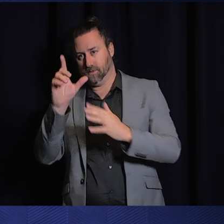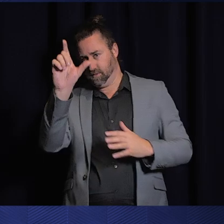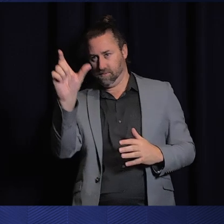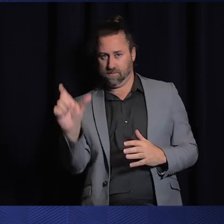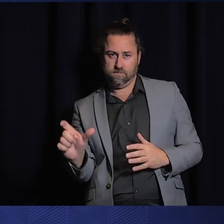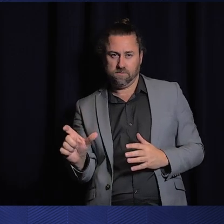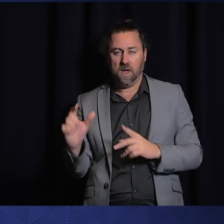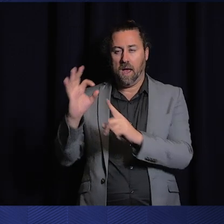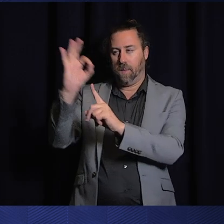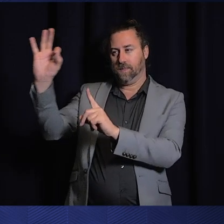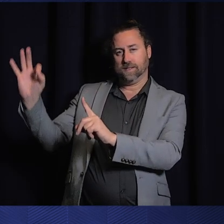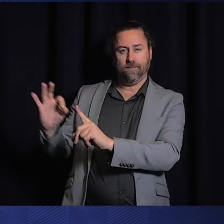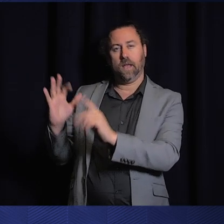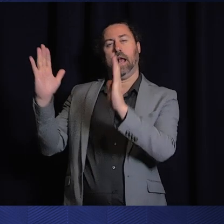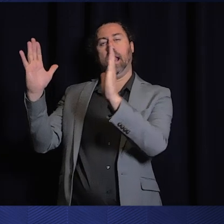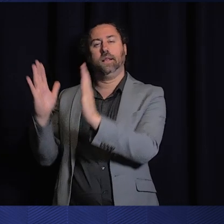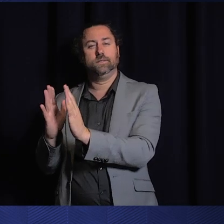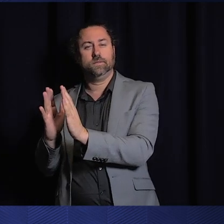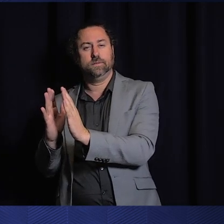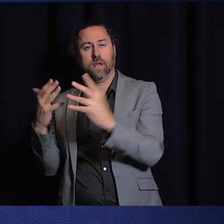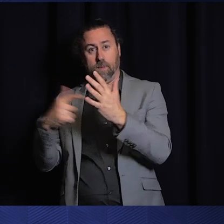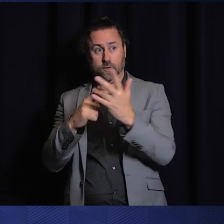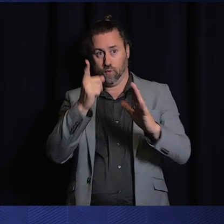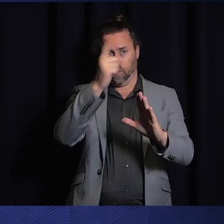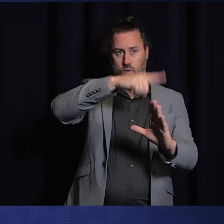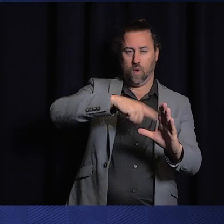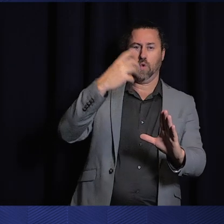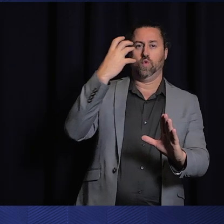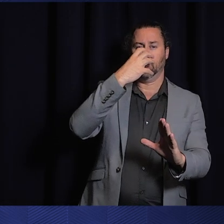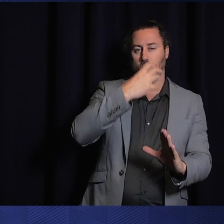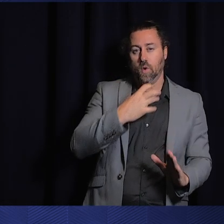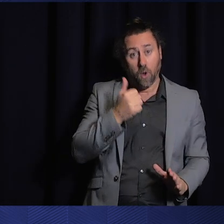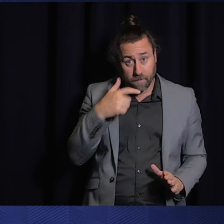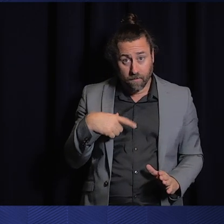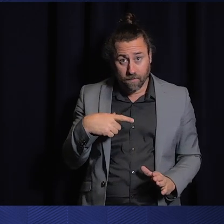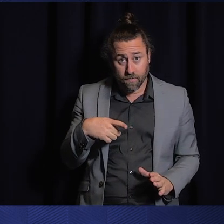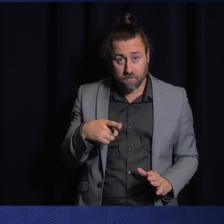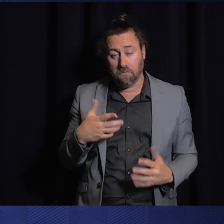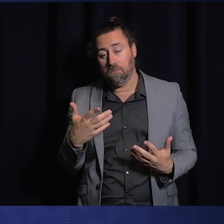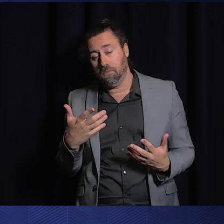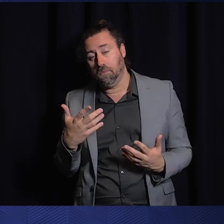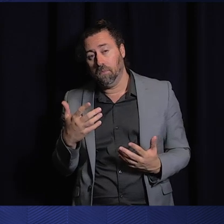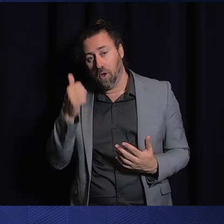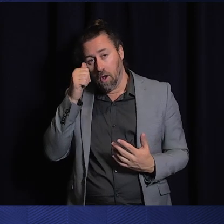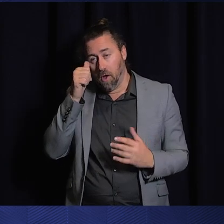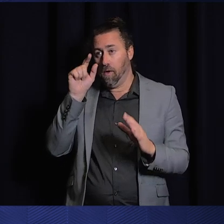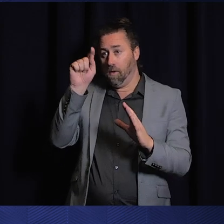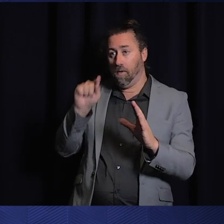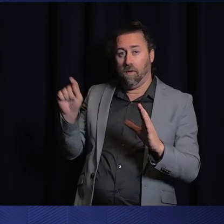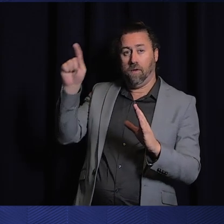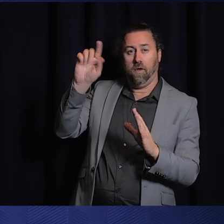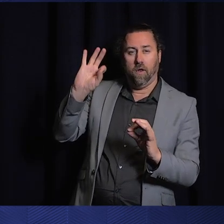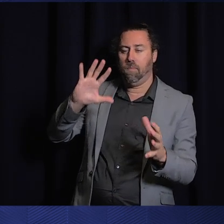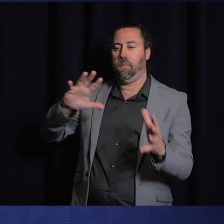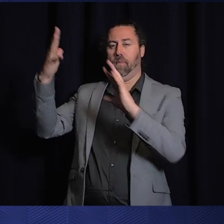much lower proportion of our total. That is linked with several factors, not necessarily the fact that they are less disaster prone, but